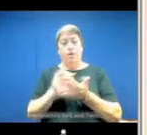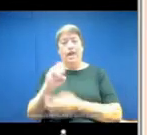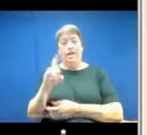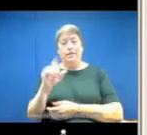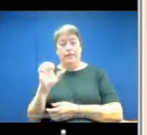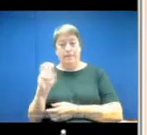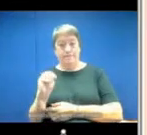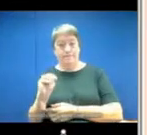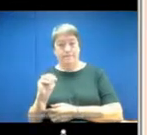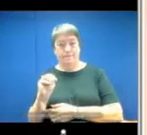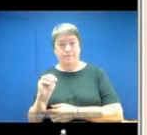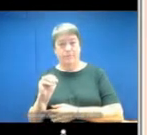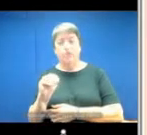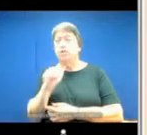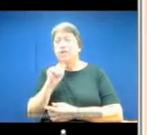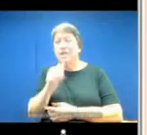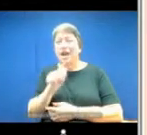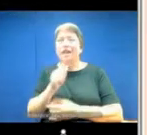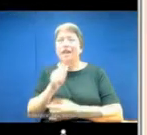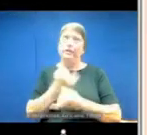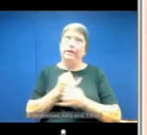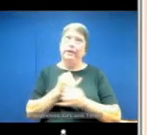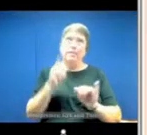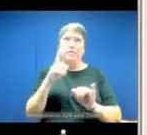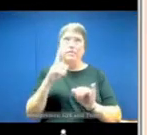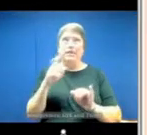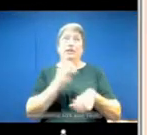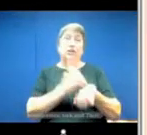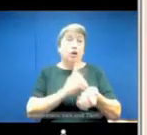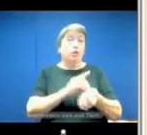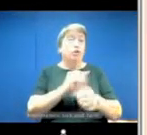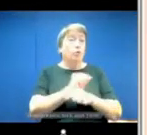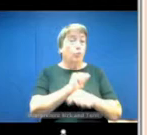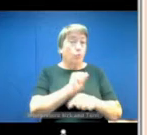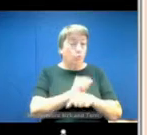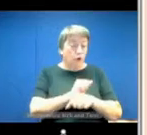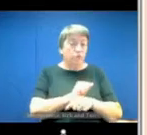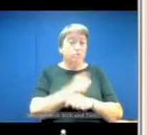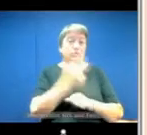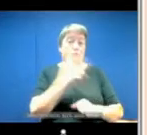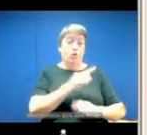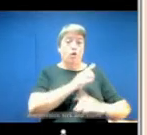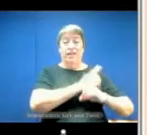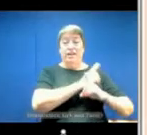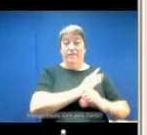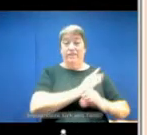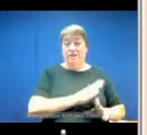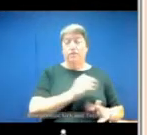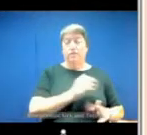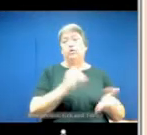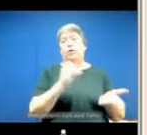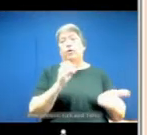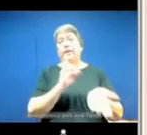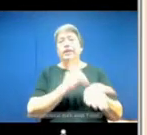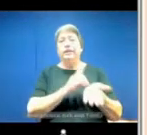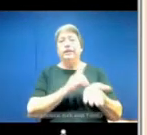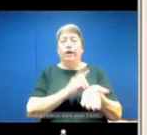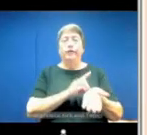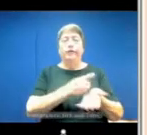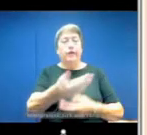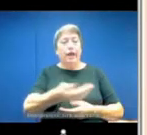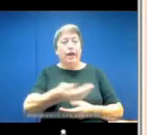Though it's not actually independent because the doctor works for the defendant. So the doctor's hired to essentially say the